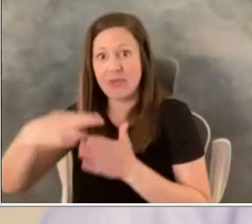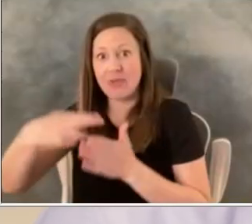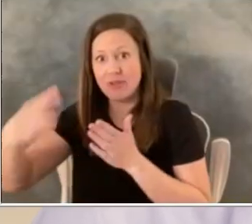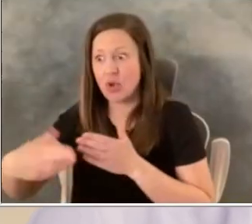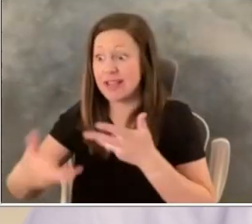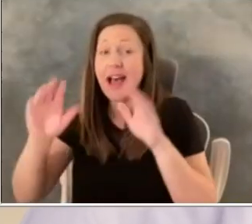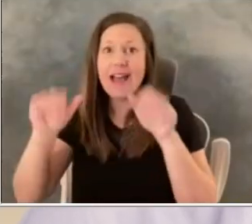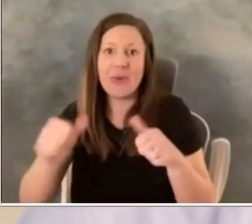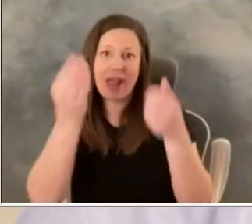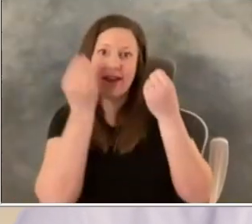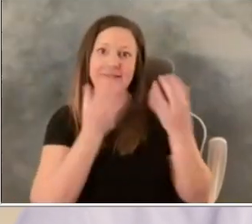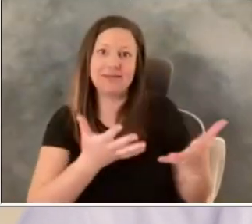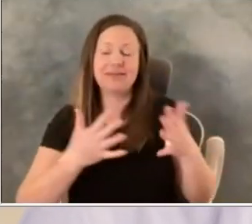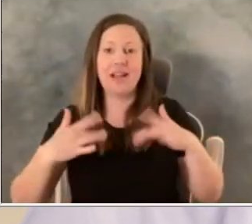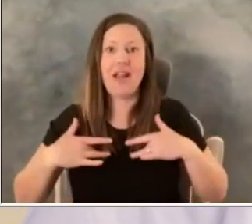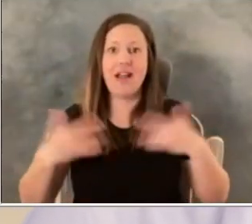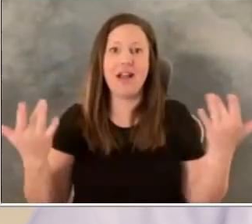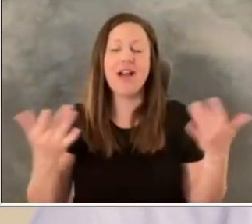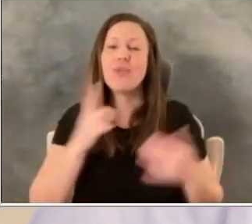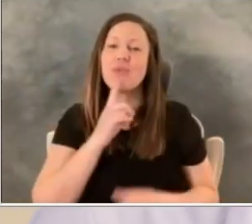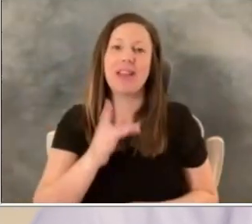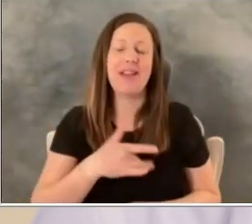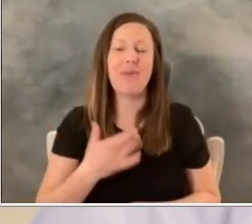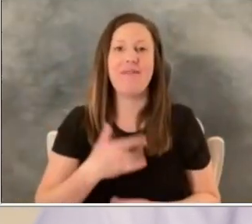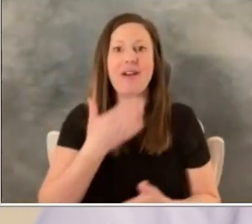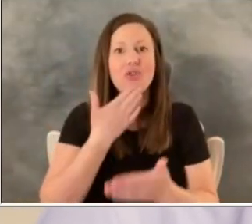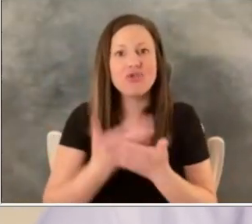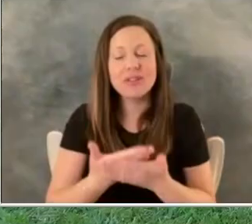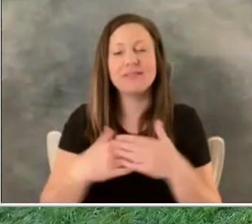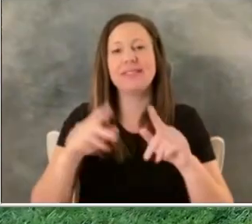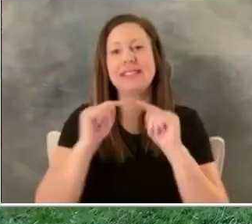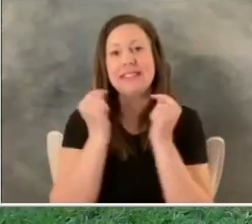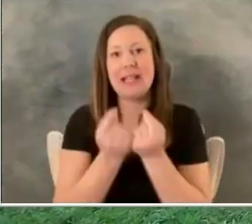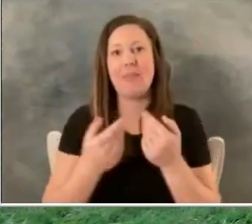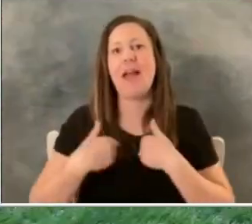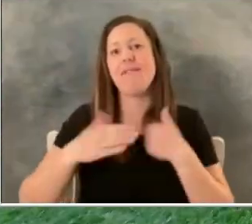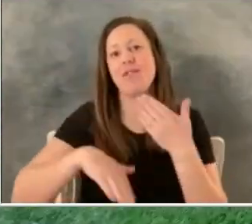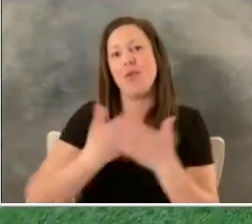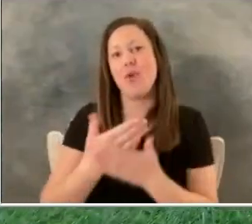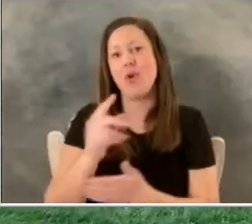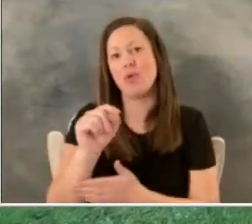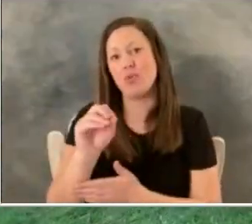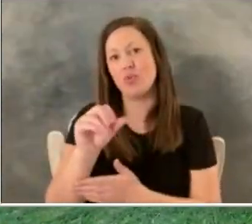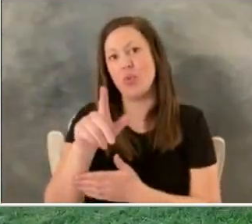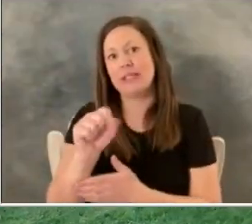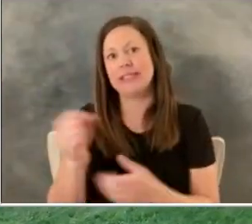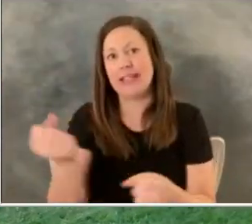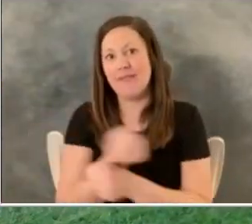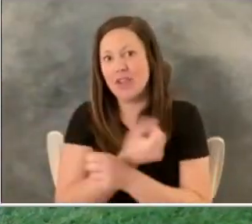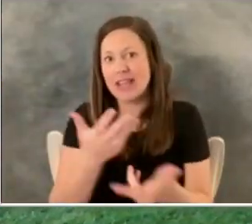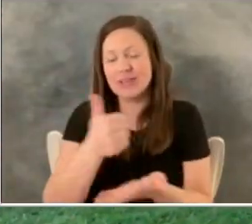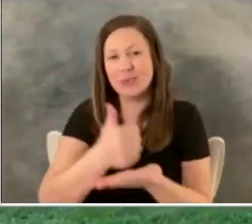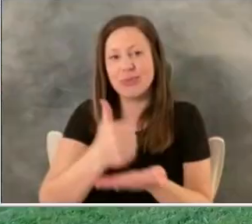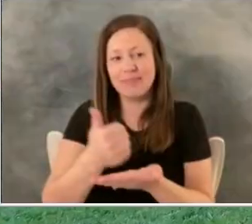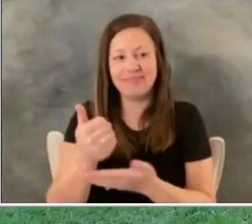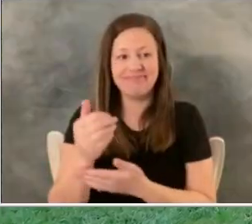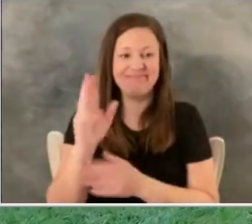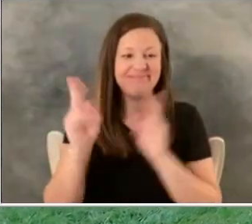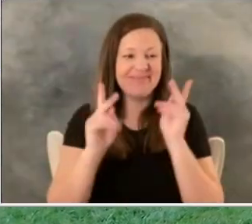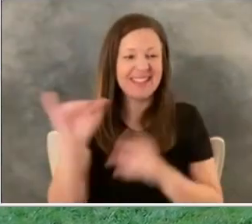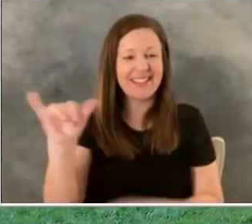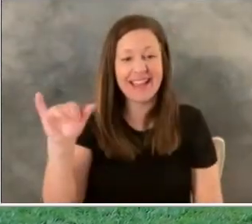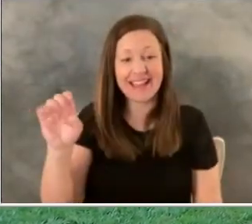It makes us feel phenomenally good as a team to be able to have all the tools here to help people such as Yuri lead a